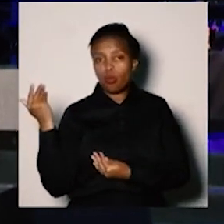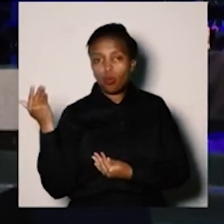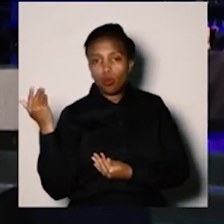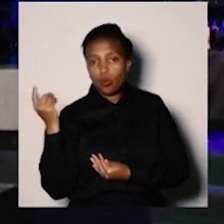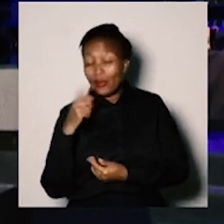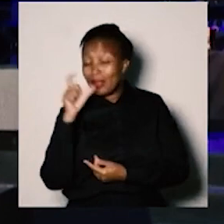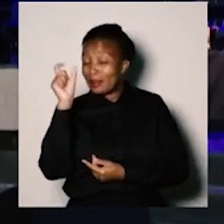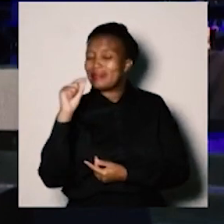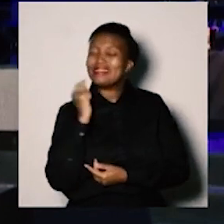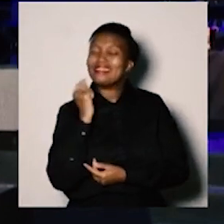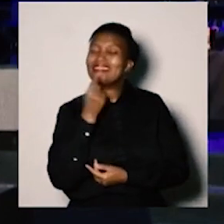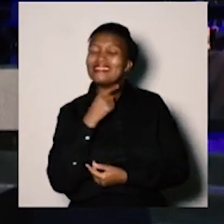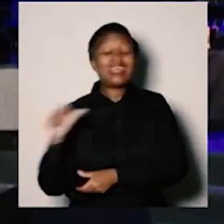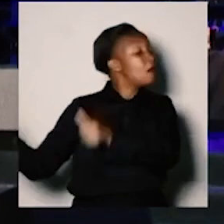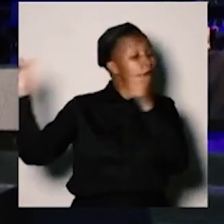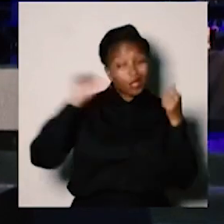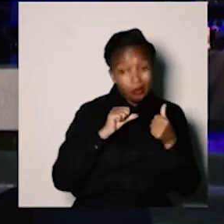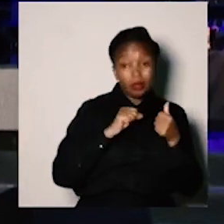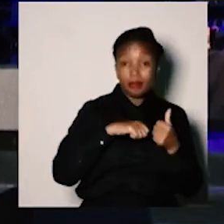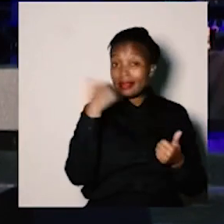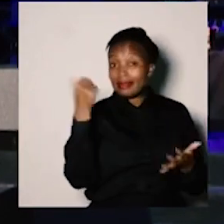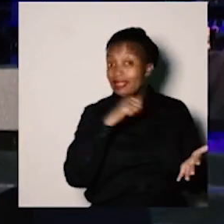Salamutarikia khutla next week.